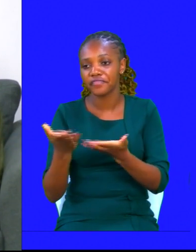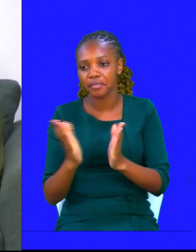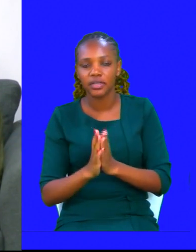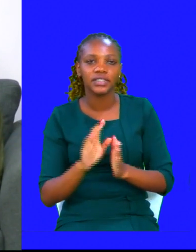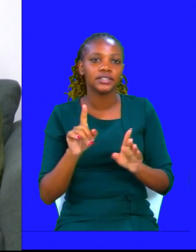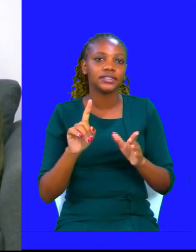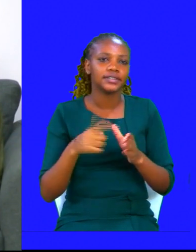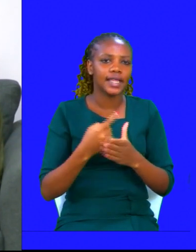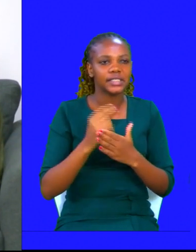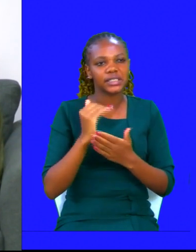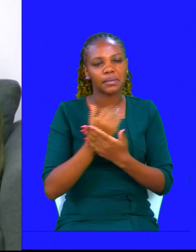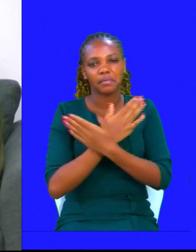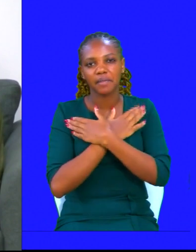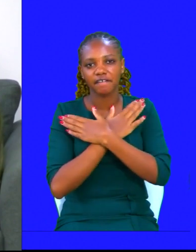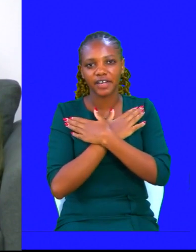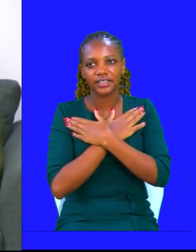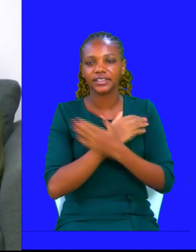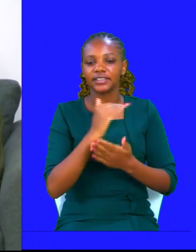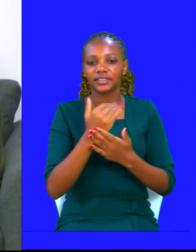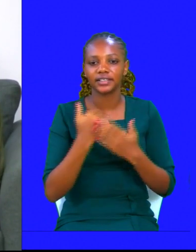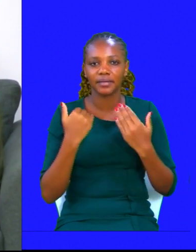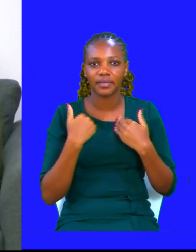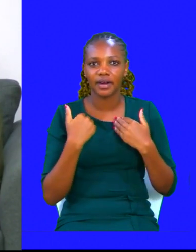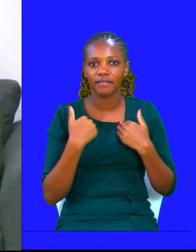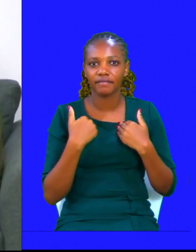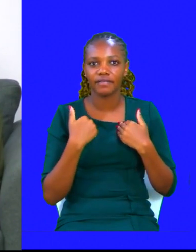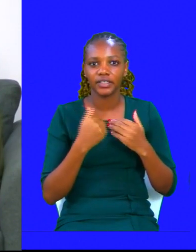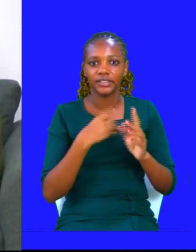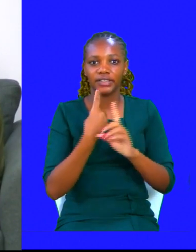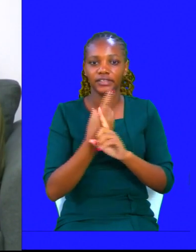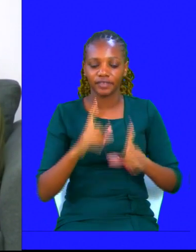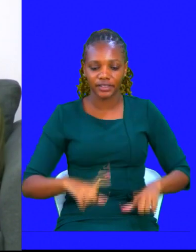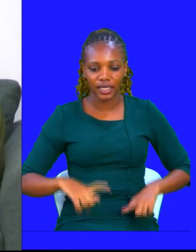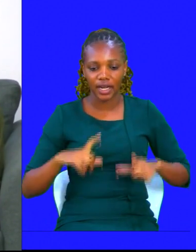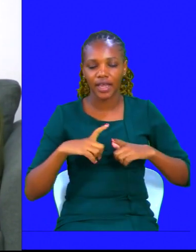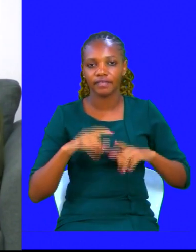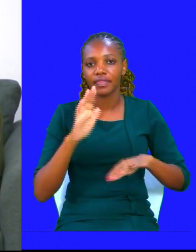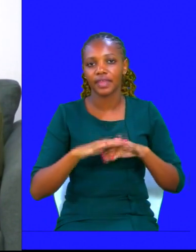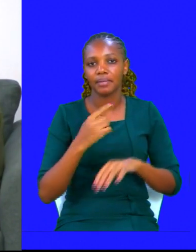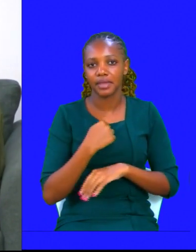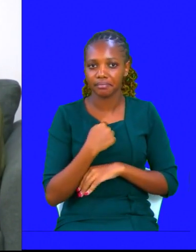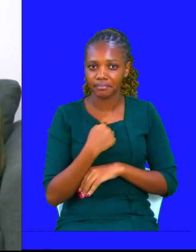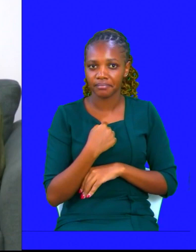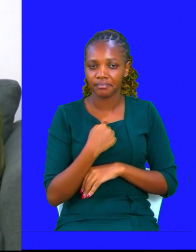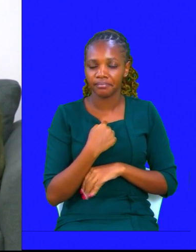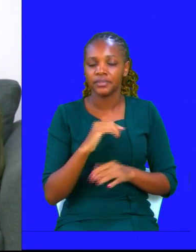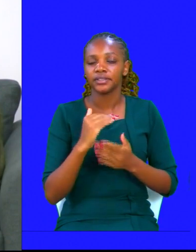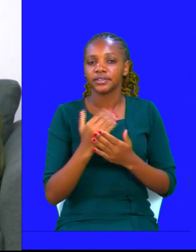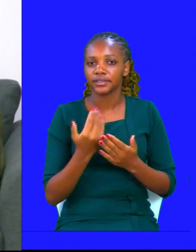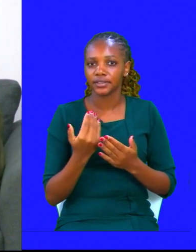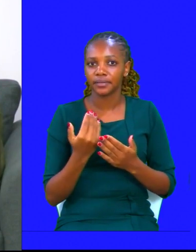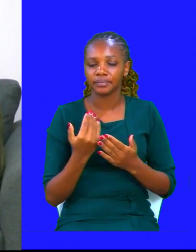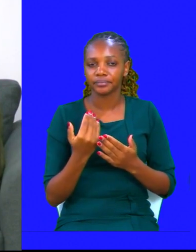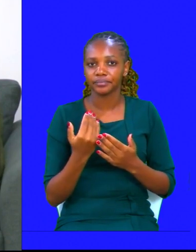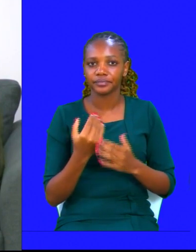some of my peers, some of them have a very, very, very different lifestyle than I have. Some of them haven't been